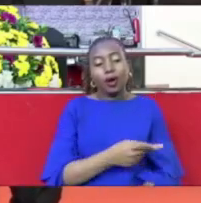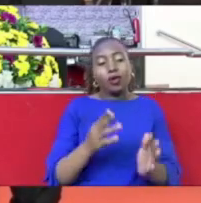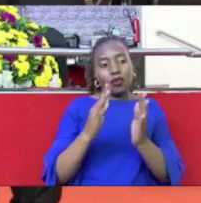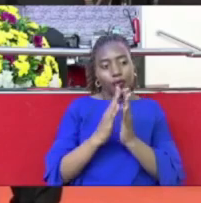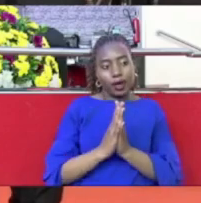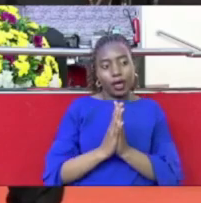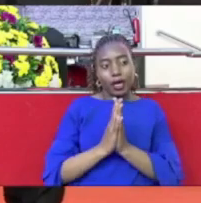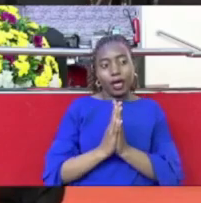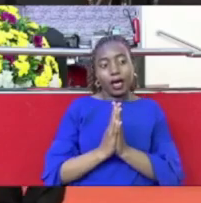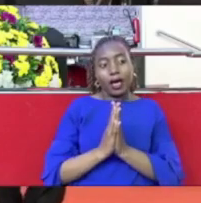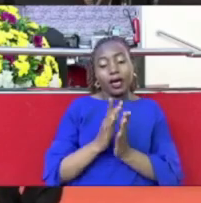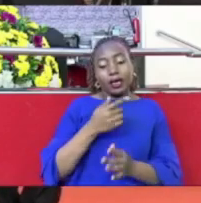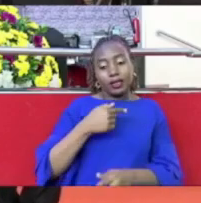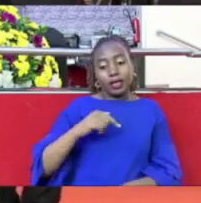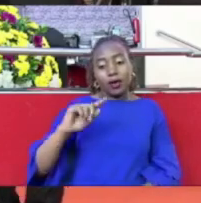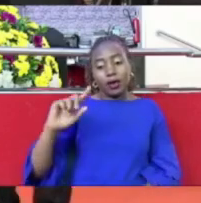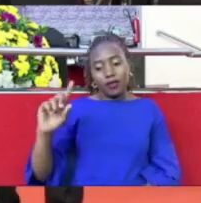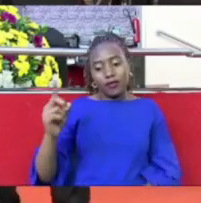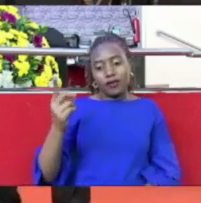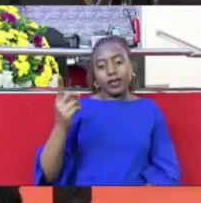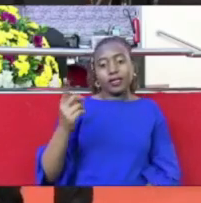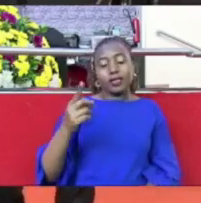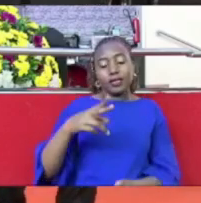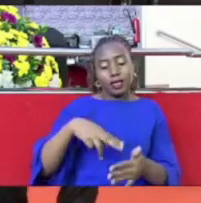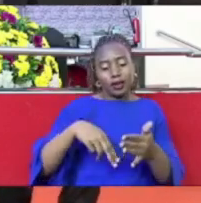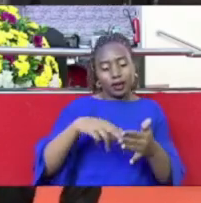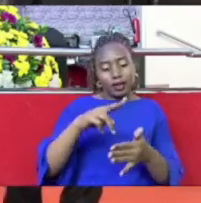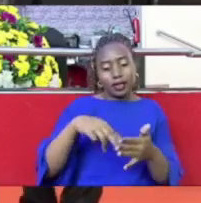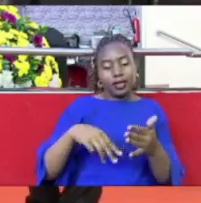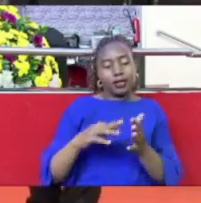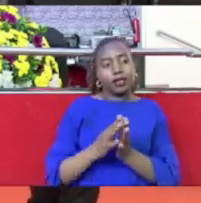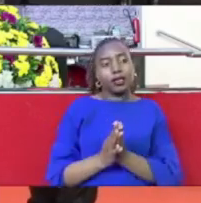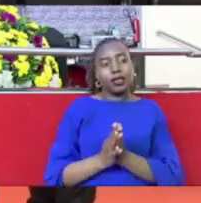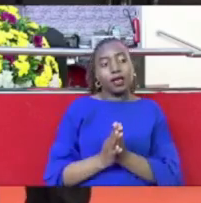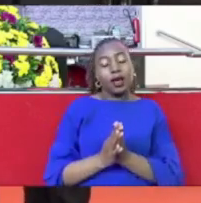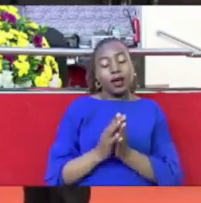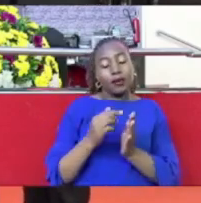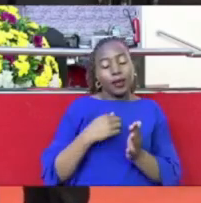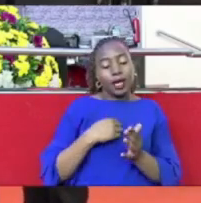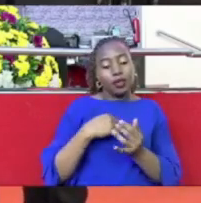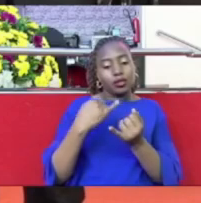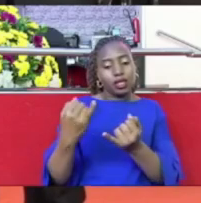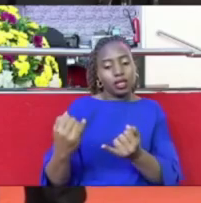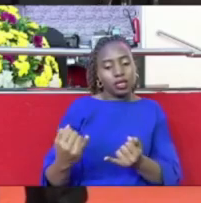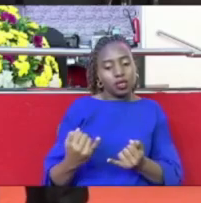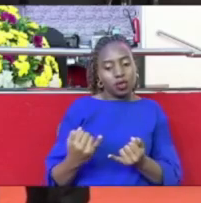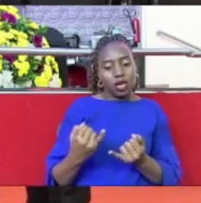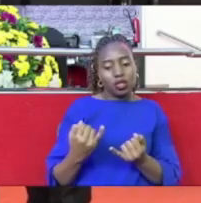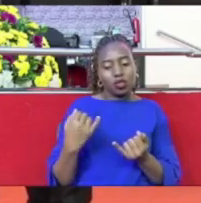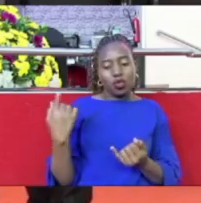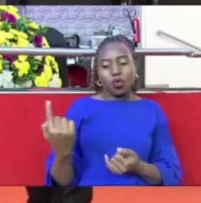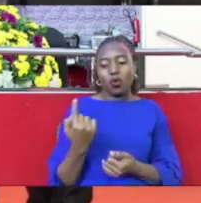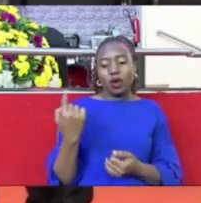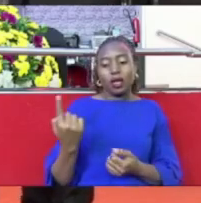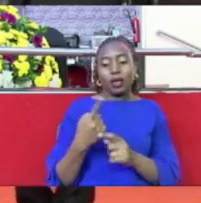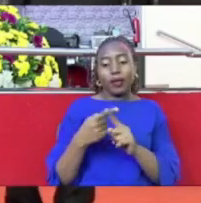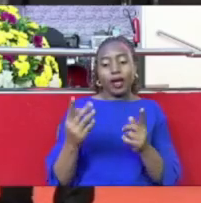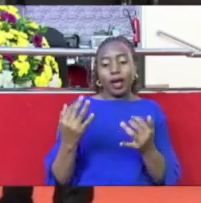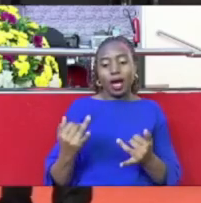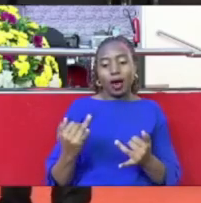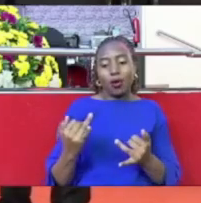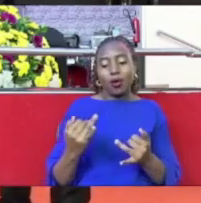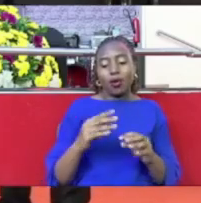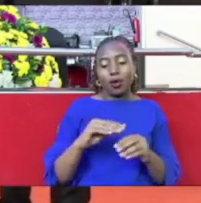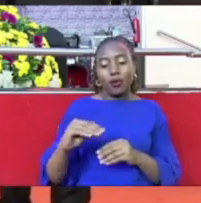la kwanza. I just been doing an introduction. Now I want us to go deeper. Nilikuwa nafanya utangulizi hivyo nataka tuingie kwa kina. Amen. Our second